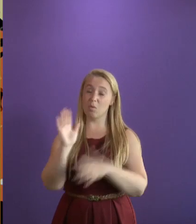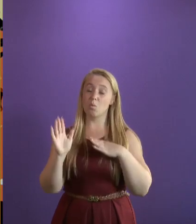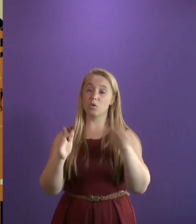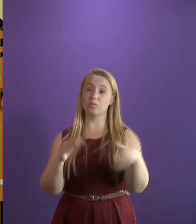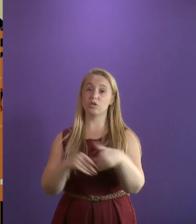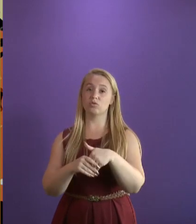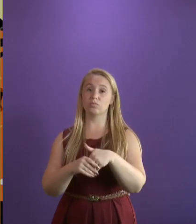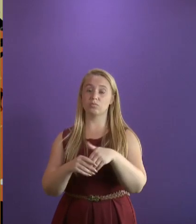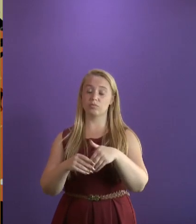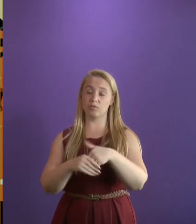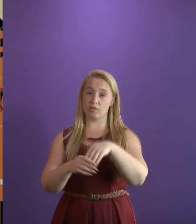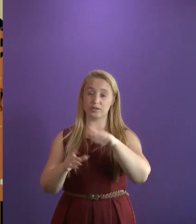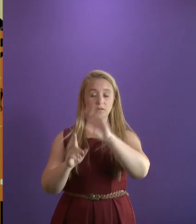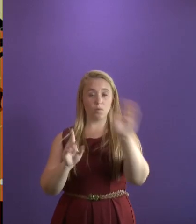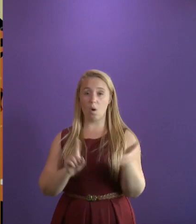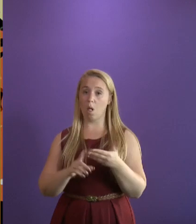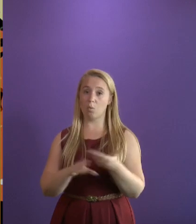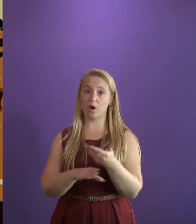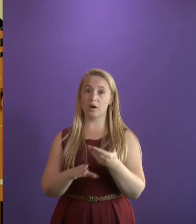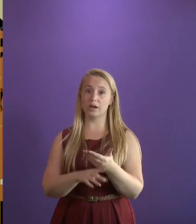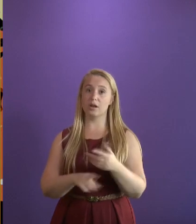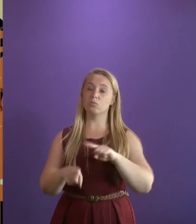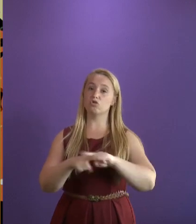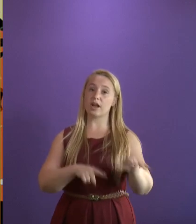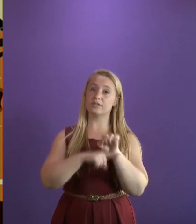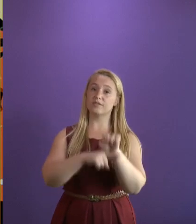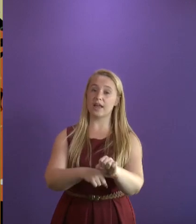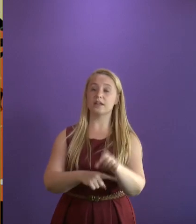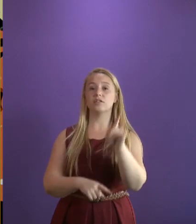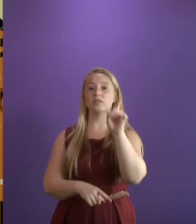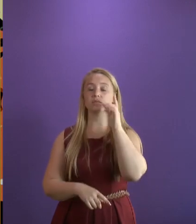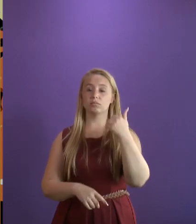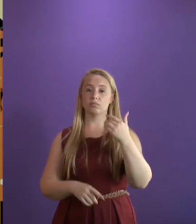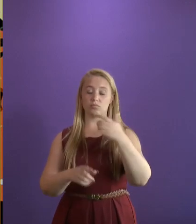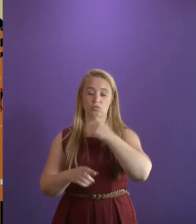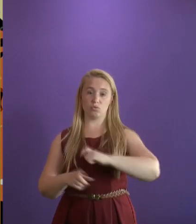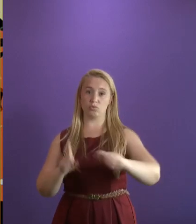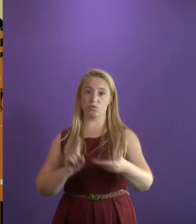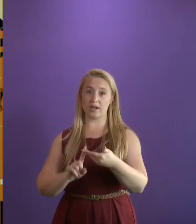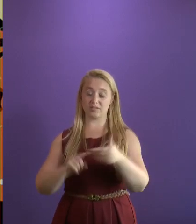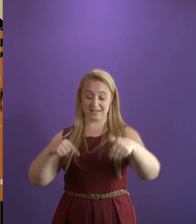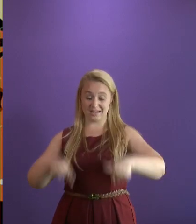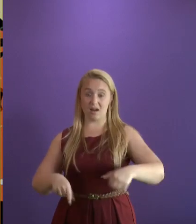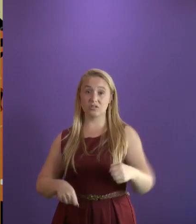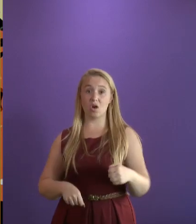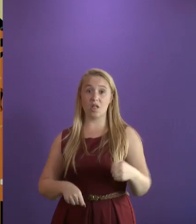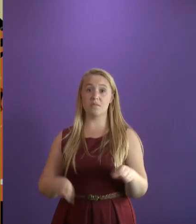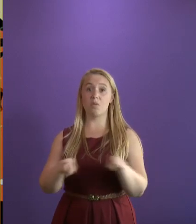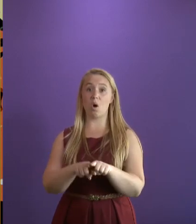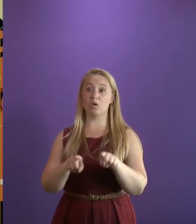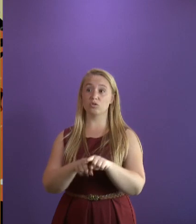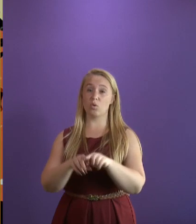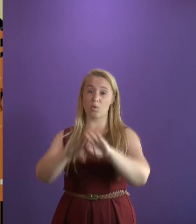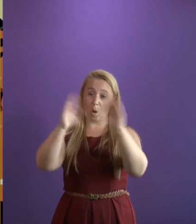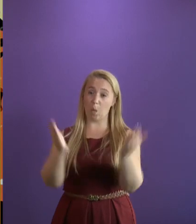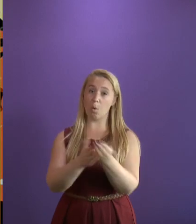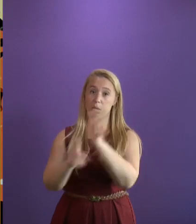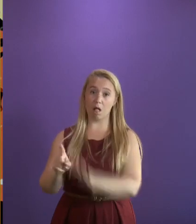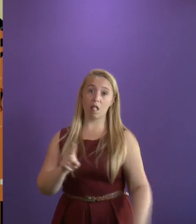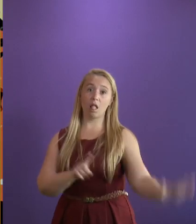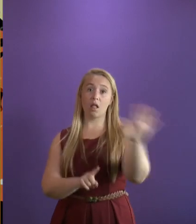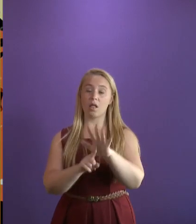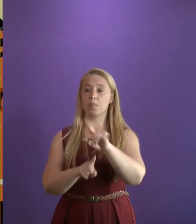we do. We're also promoting and defending human rights in our own country and around the world. And that's why this year, through our National Performance Framework, we